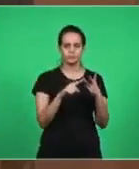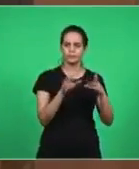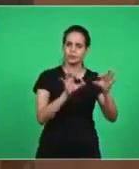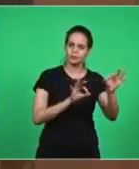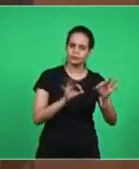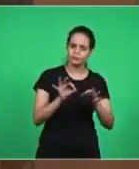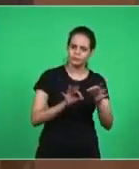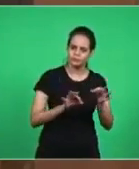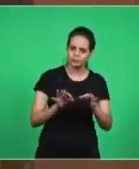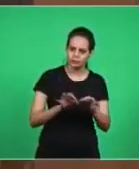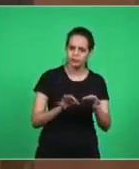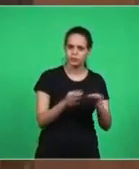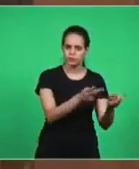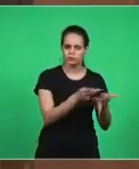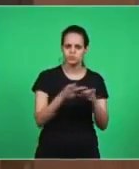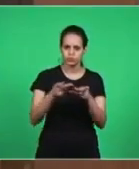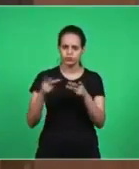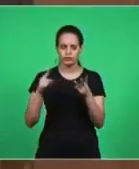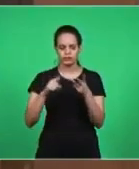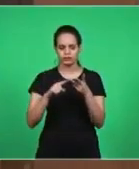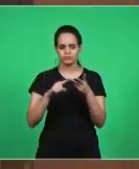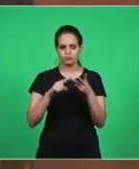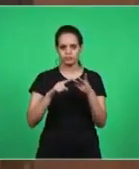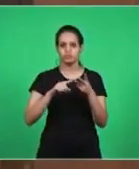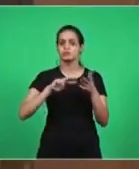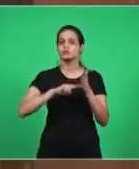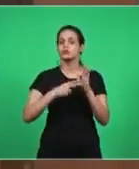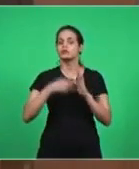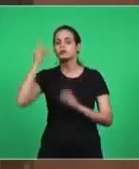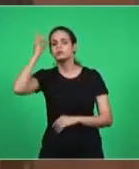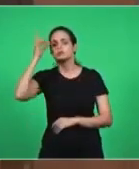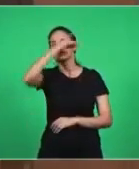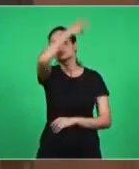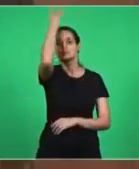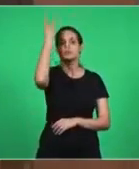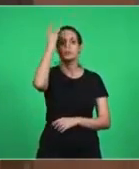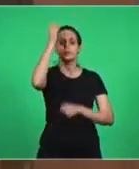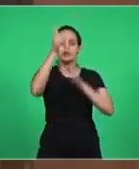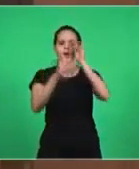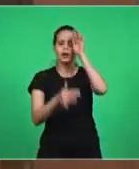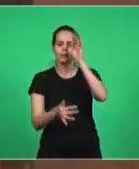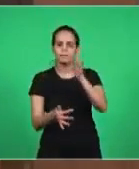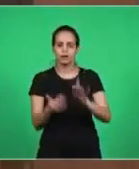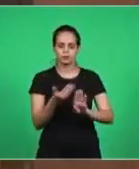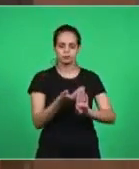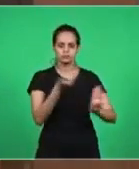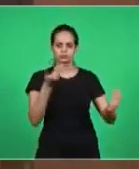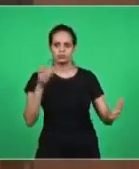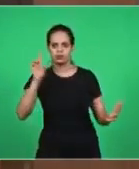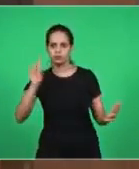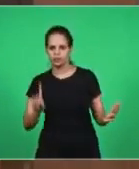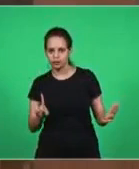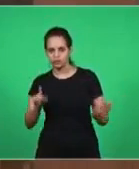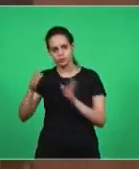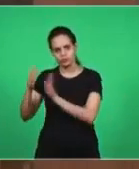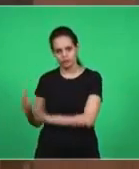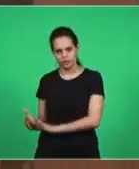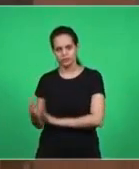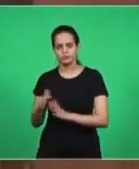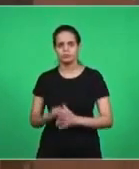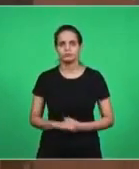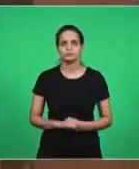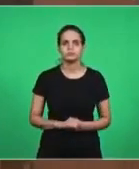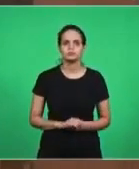has sanctified. It's a very good contribution for our biblical school. So now let's go to verse 9. And